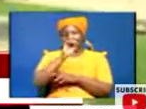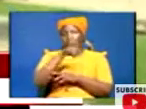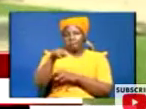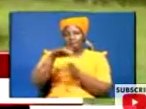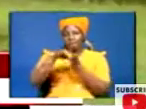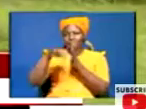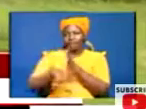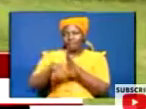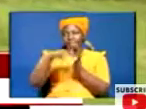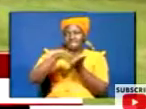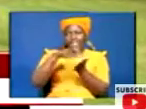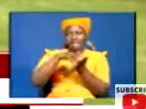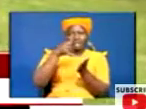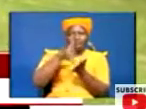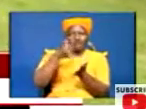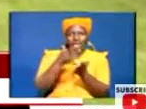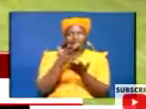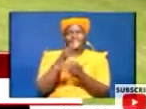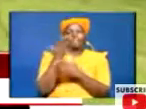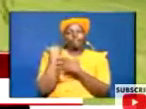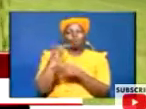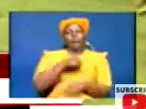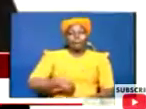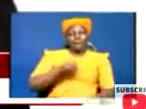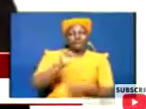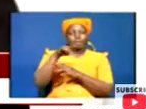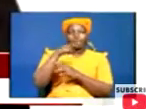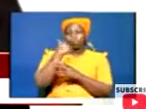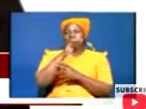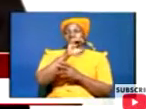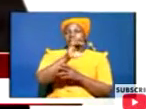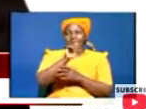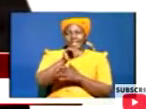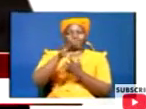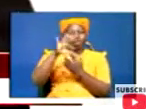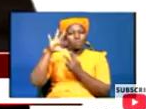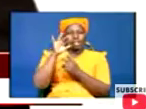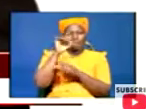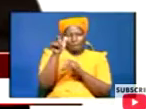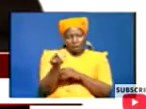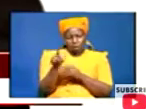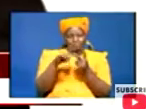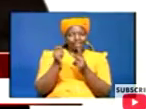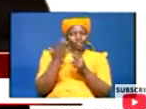former Malindi Member of Parliament, who's also a Cabinet Secretary nominee, Aisha Jumwa, and former Kenya Power